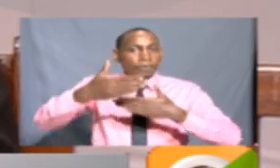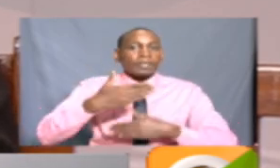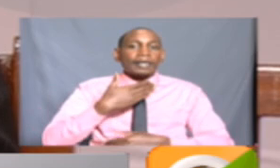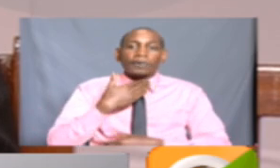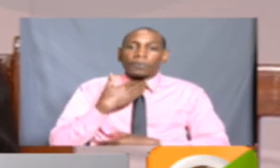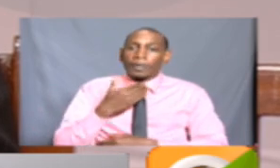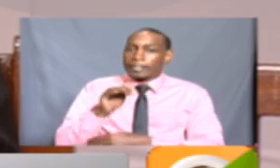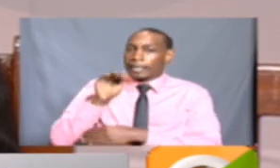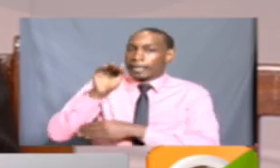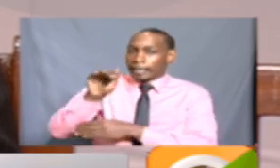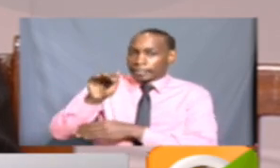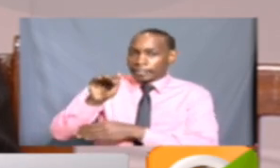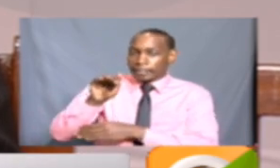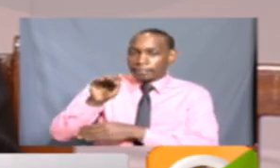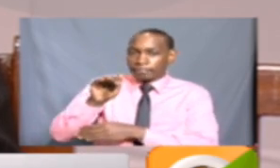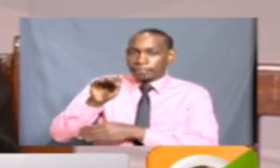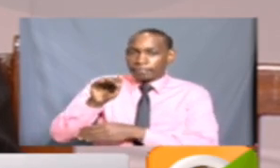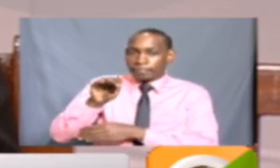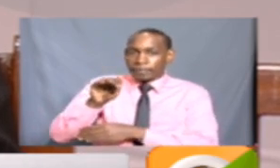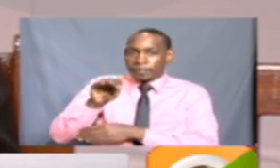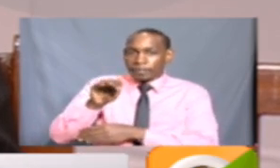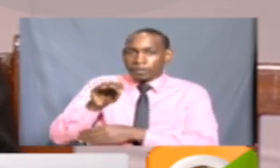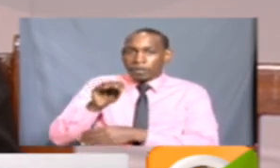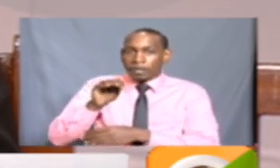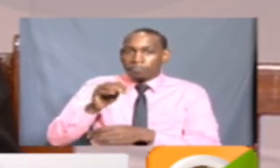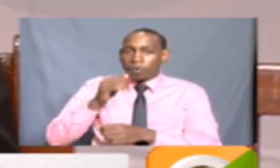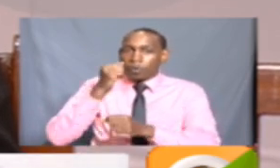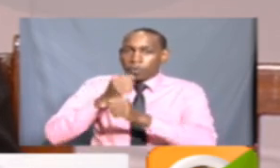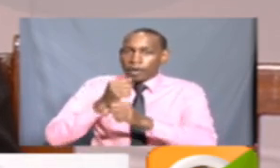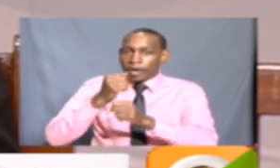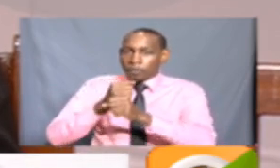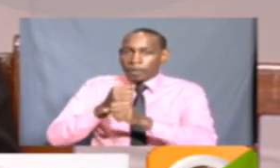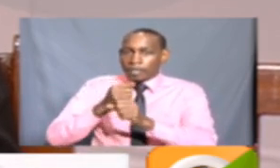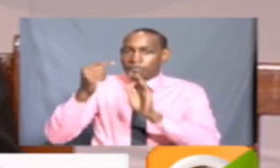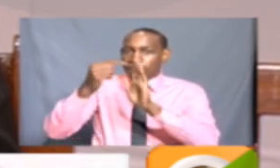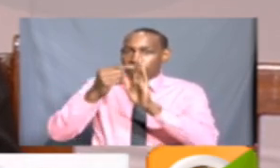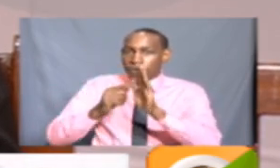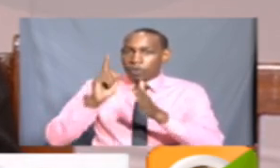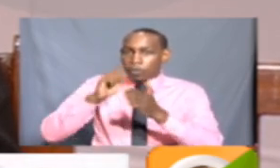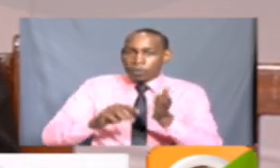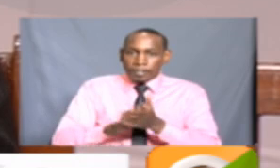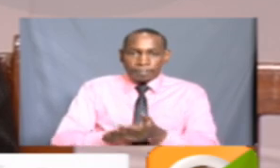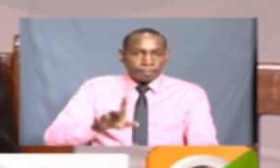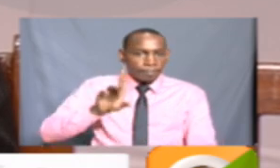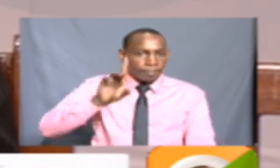ask what it is that you are doing for us. David Ocheng has got